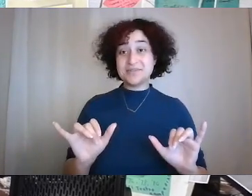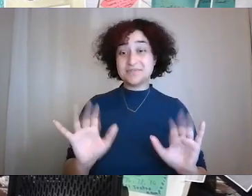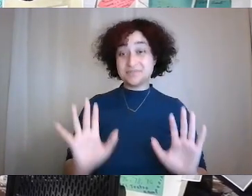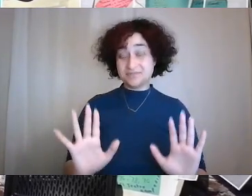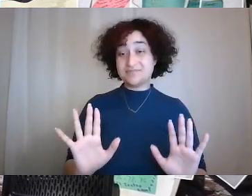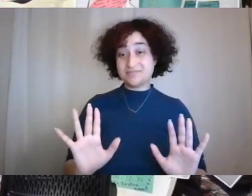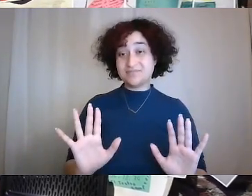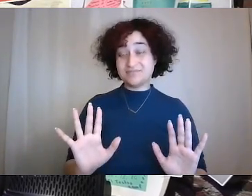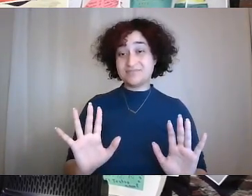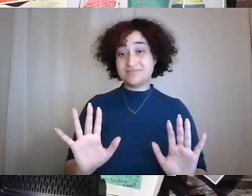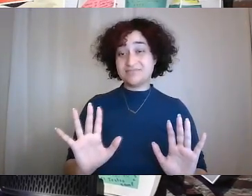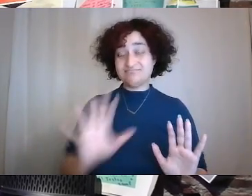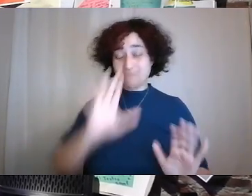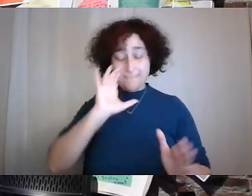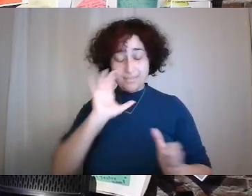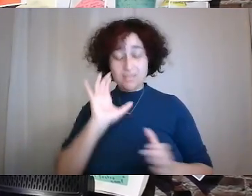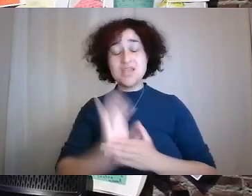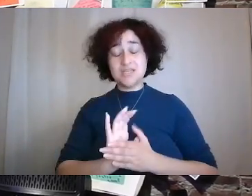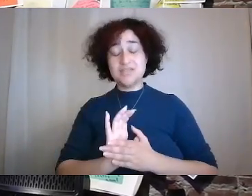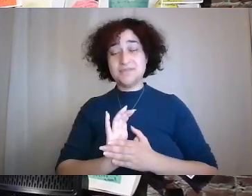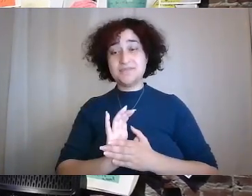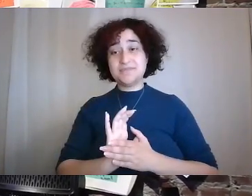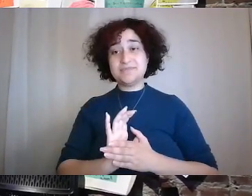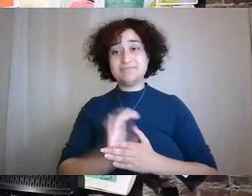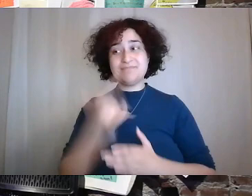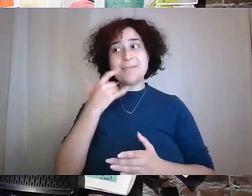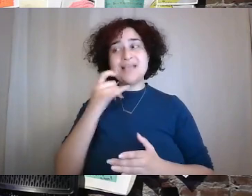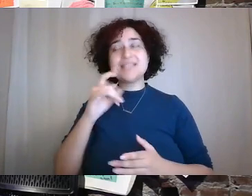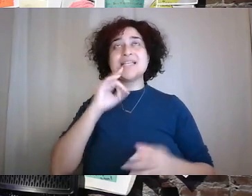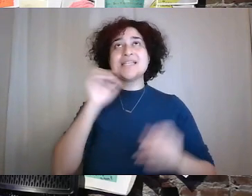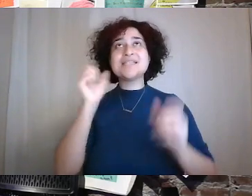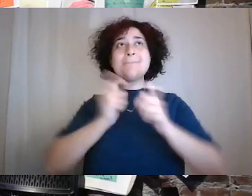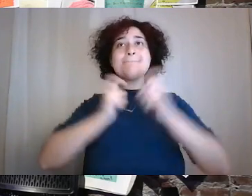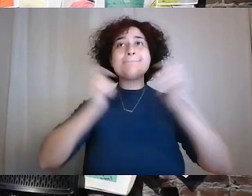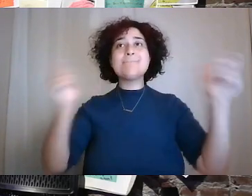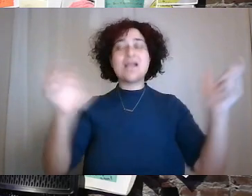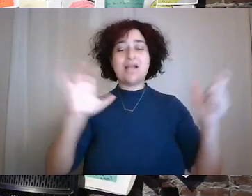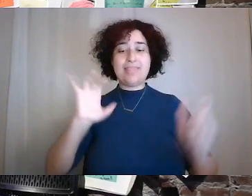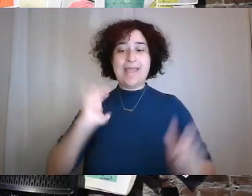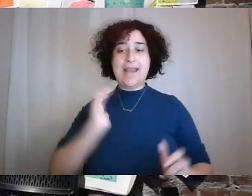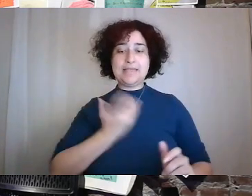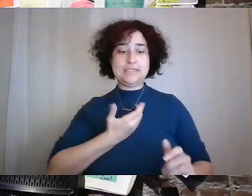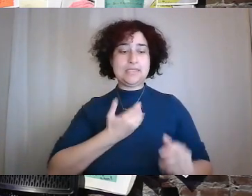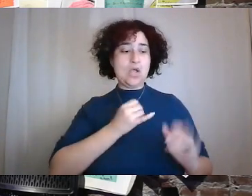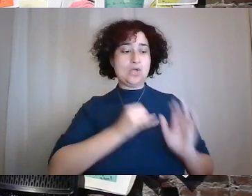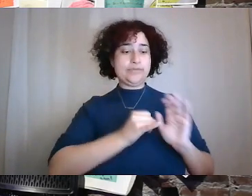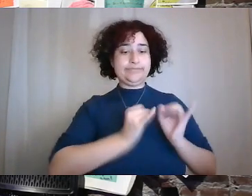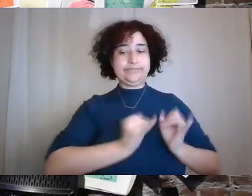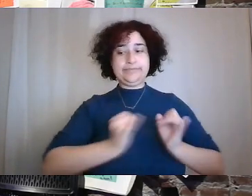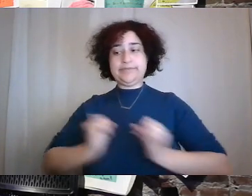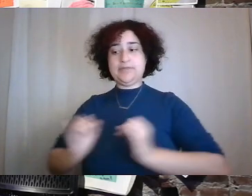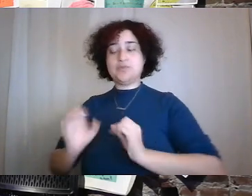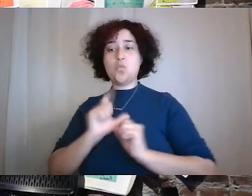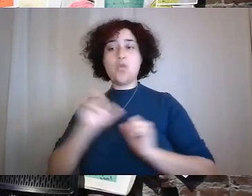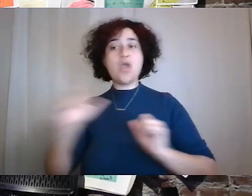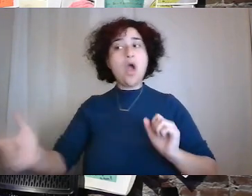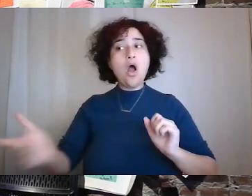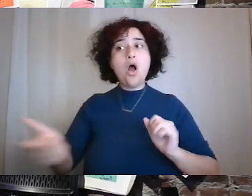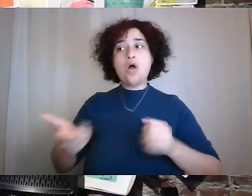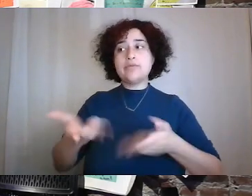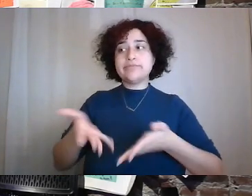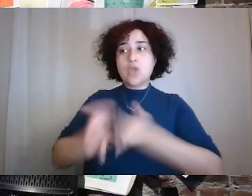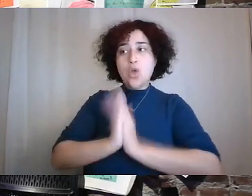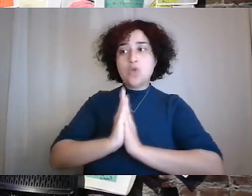believe in because it is bigger than ourselves. And we are all called to service in some way, shape, or